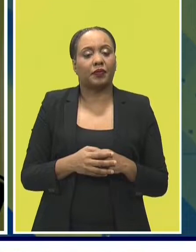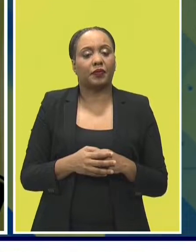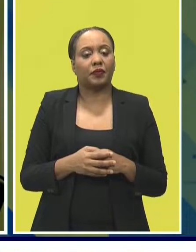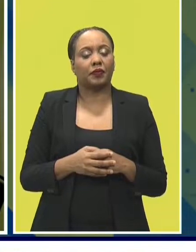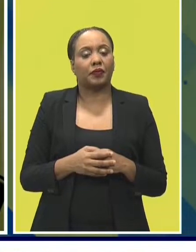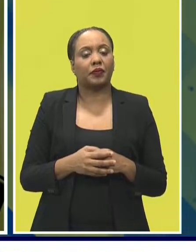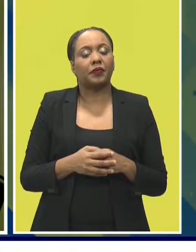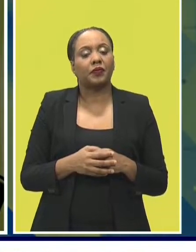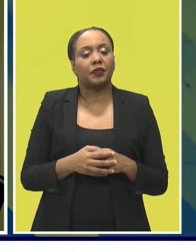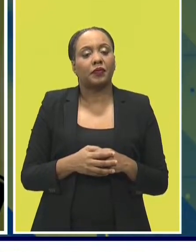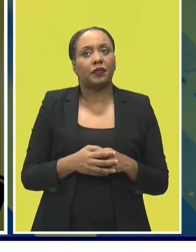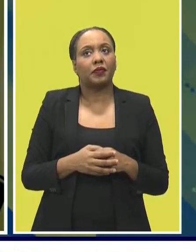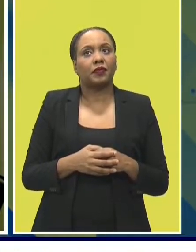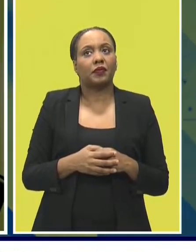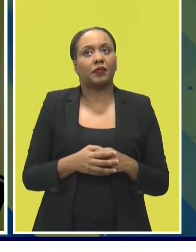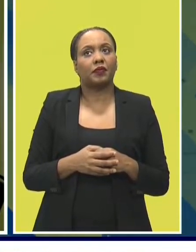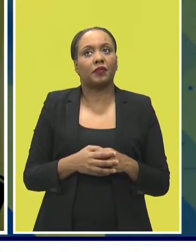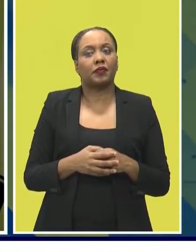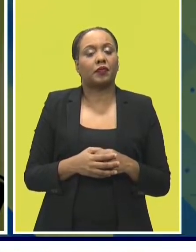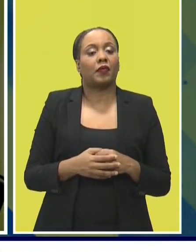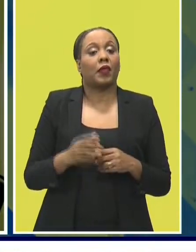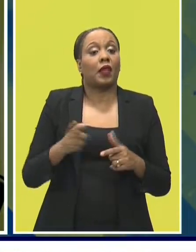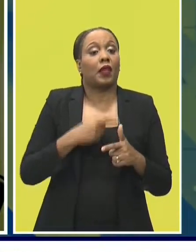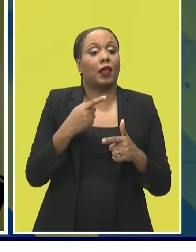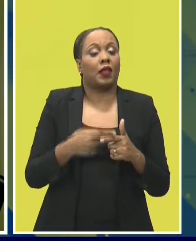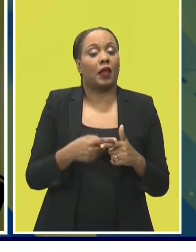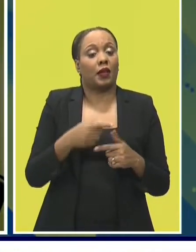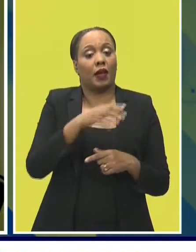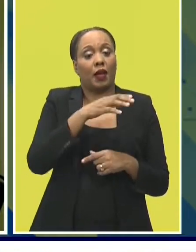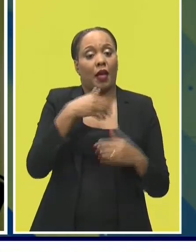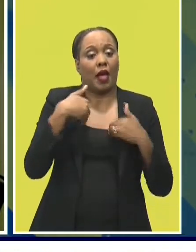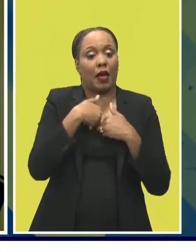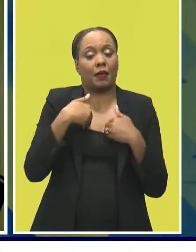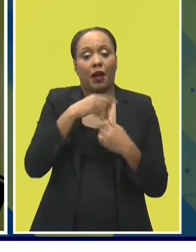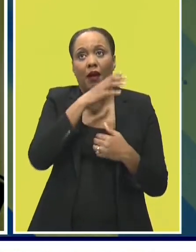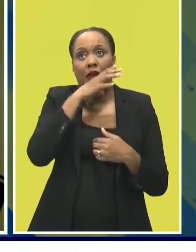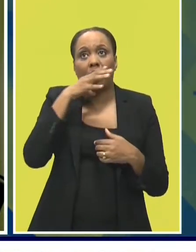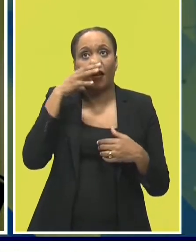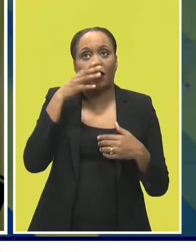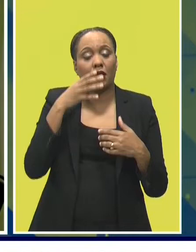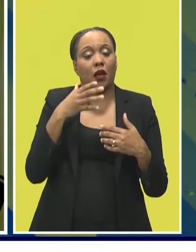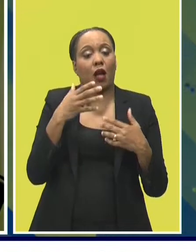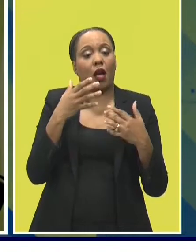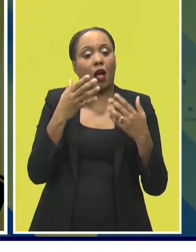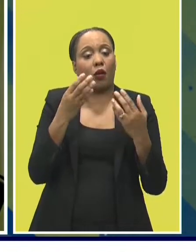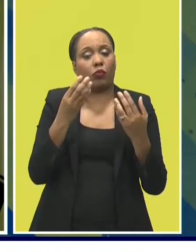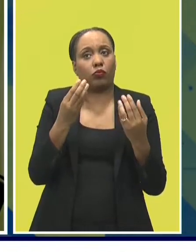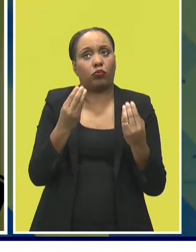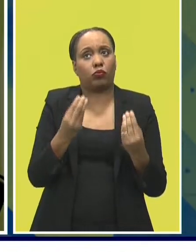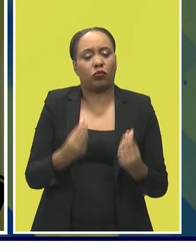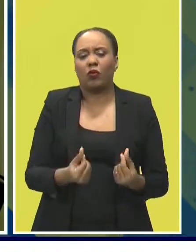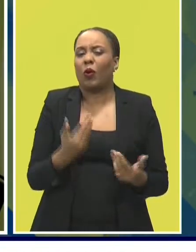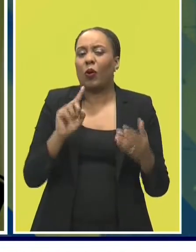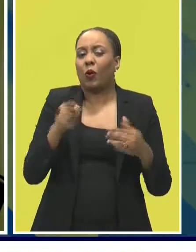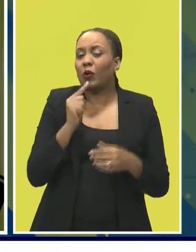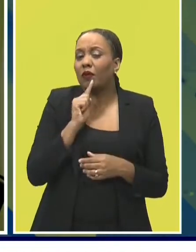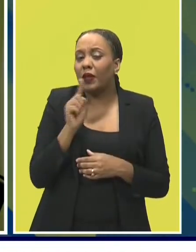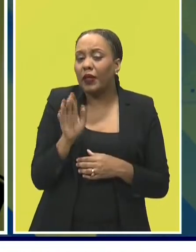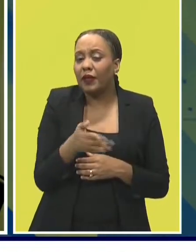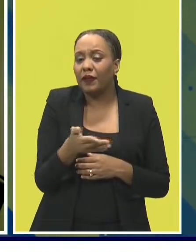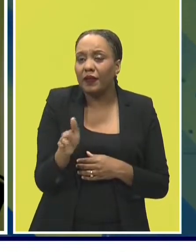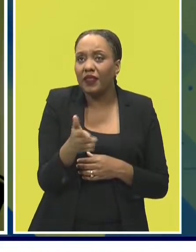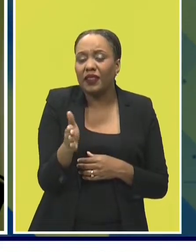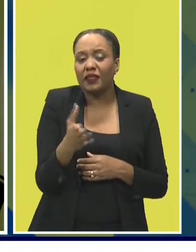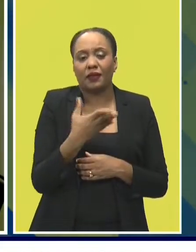then the phasing out of animal agriculture. In fact, we have barely any animal agriculture left except fish and egg